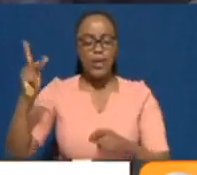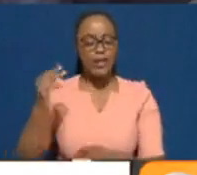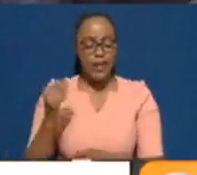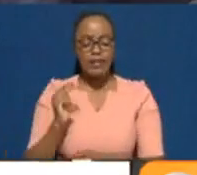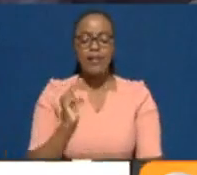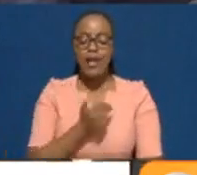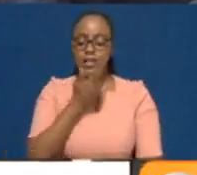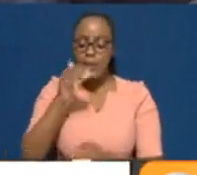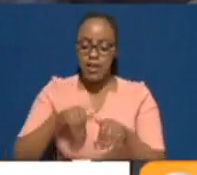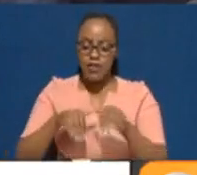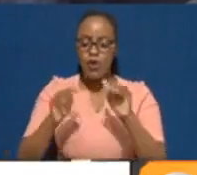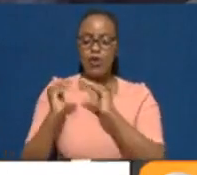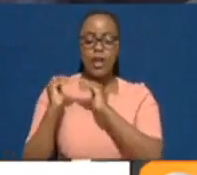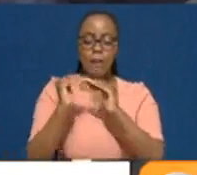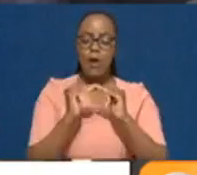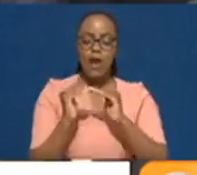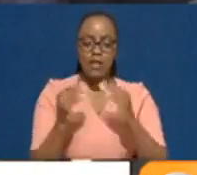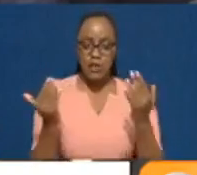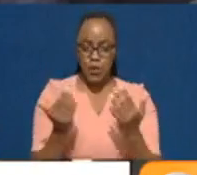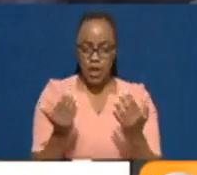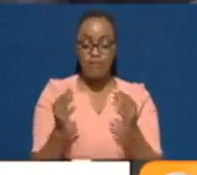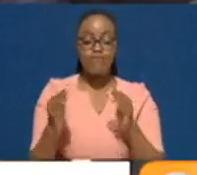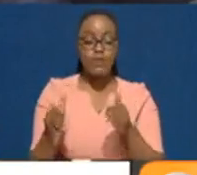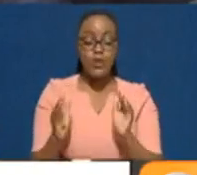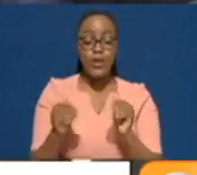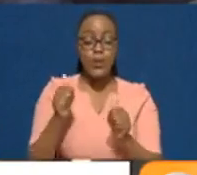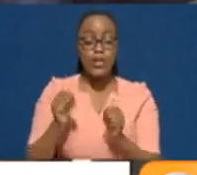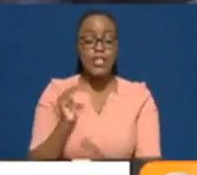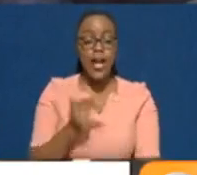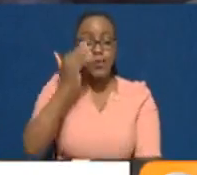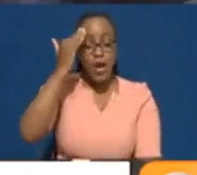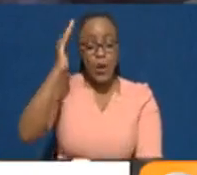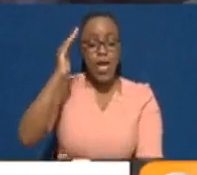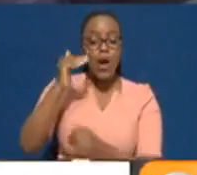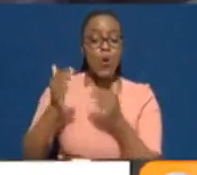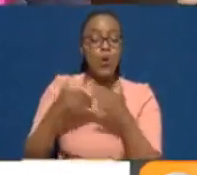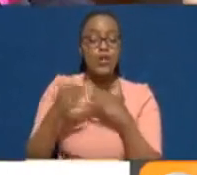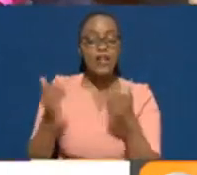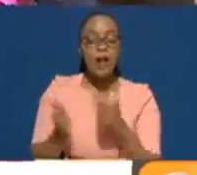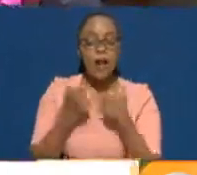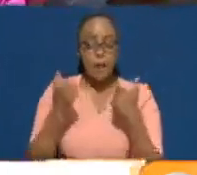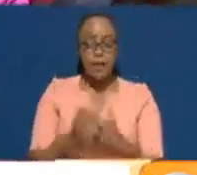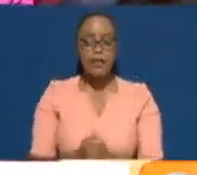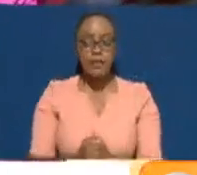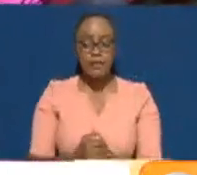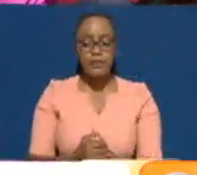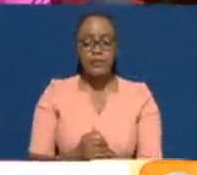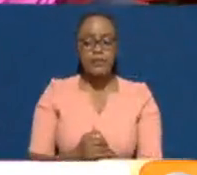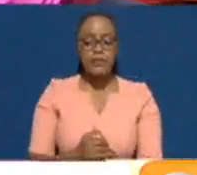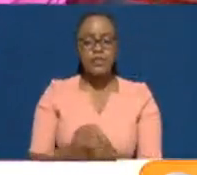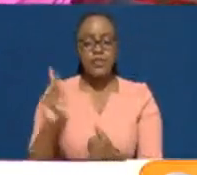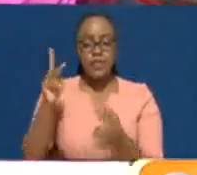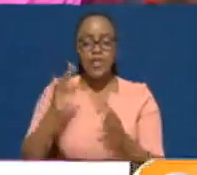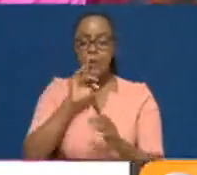pursue to have our democracy in a way that we all know what happened and what transpired. O Allah, make Kenya safe and